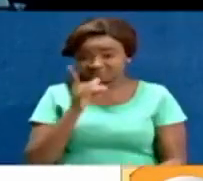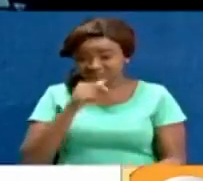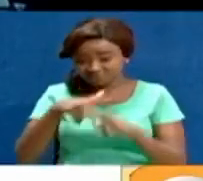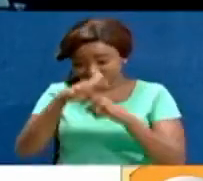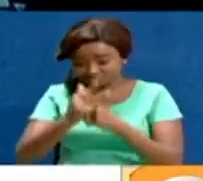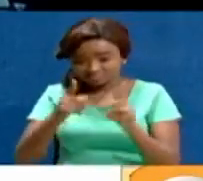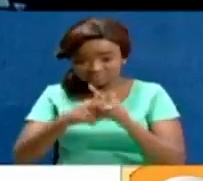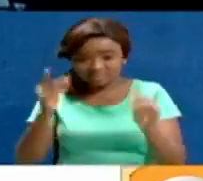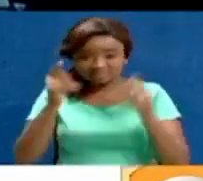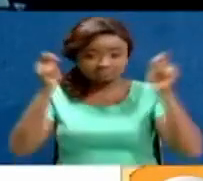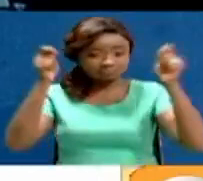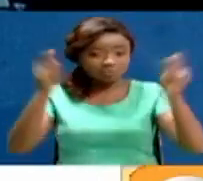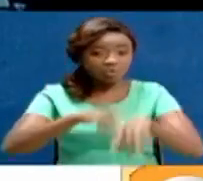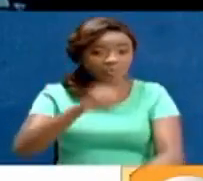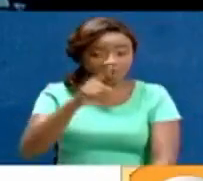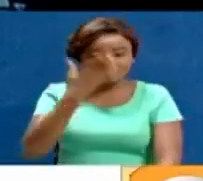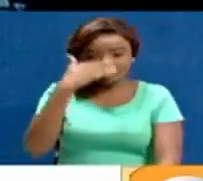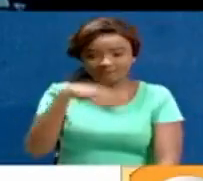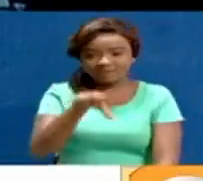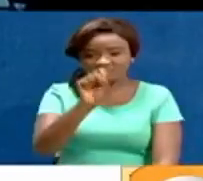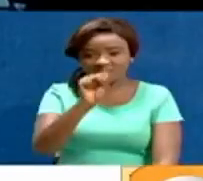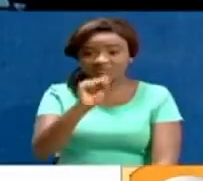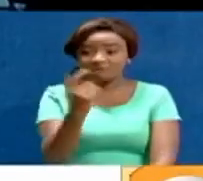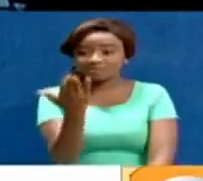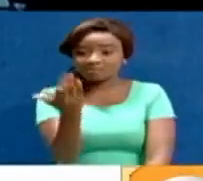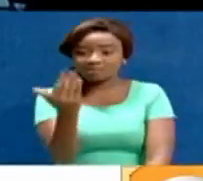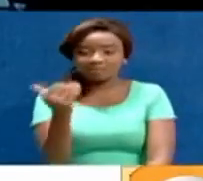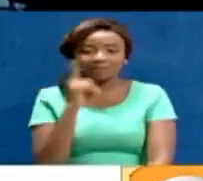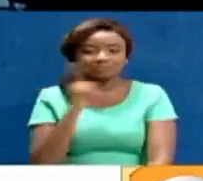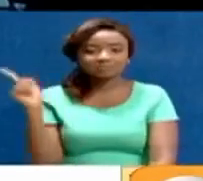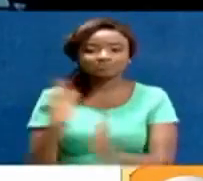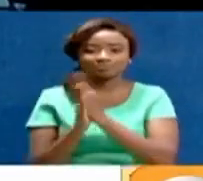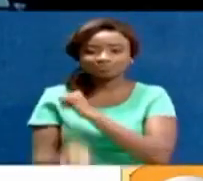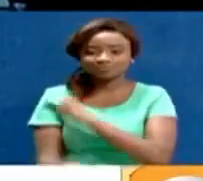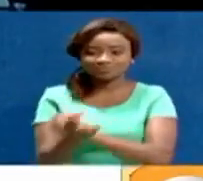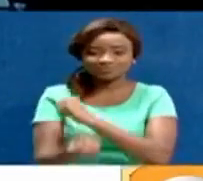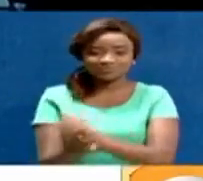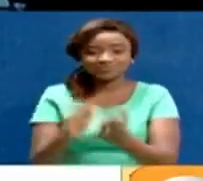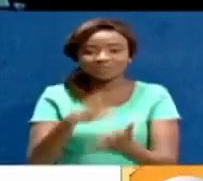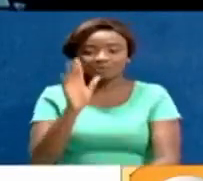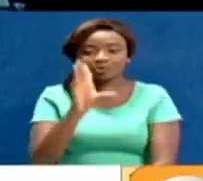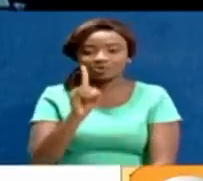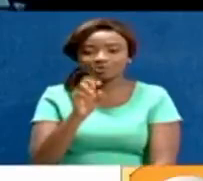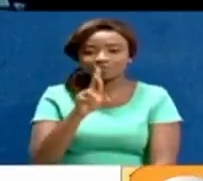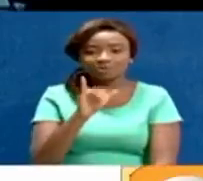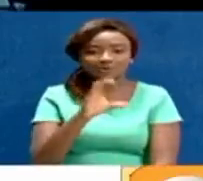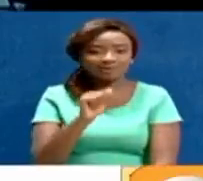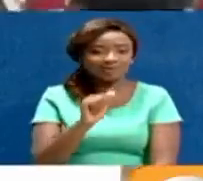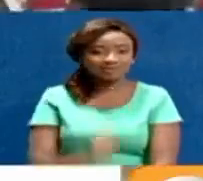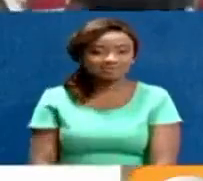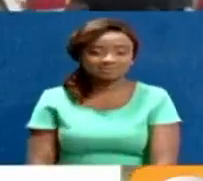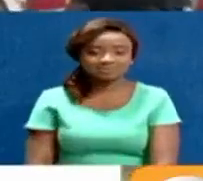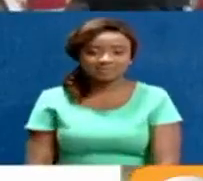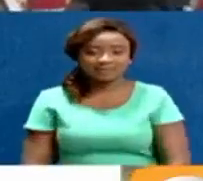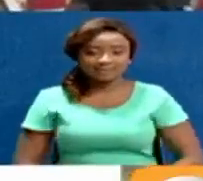commence their strike in 5 days. Let's get more from our very own Dorcas Wangira.